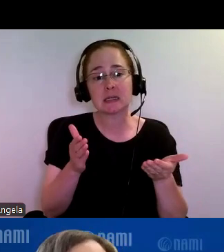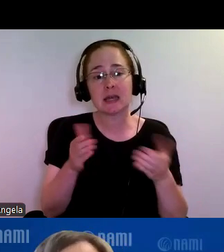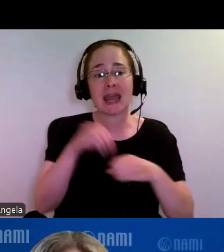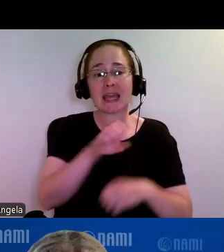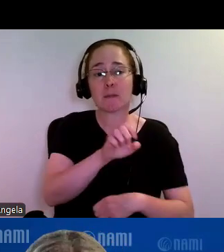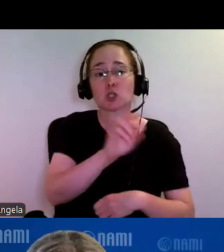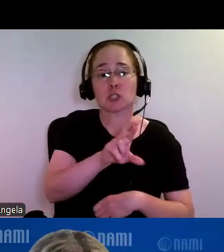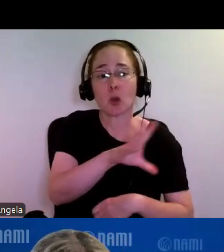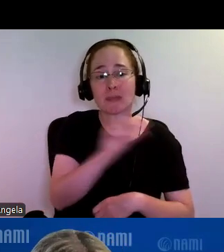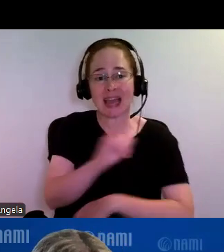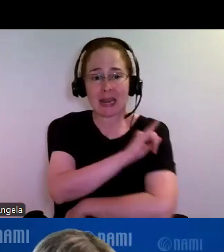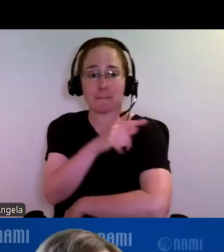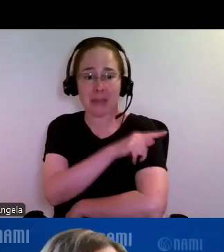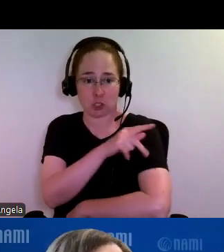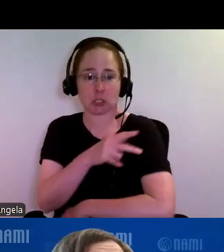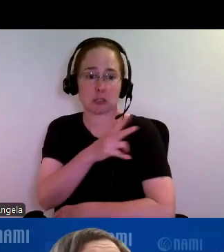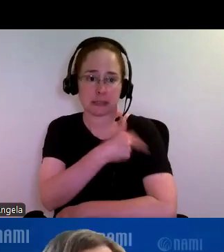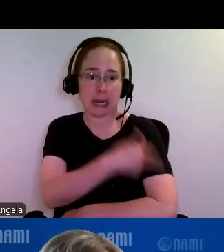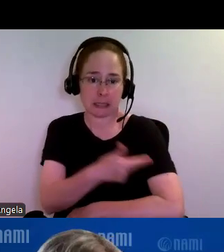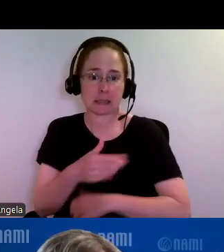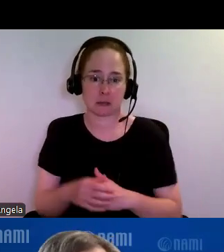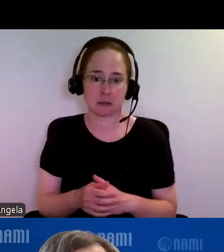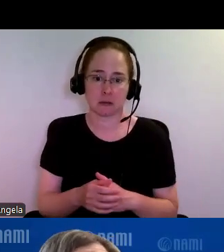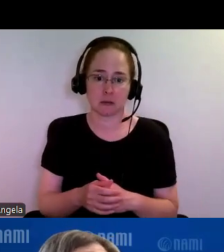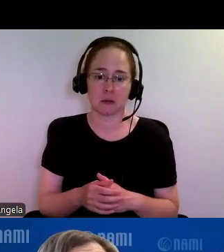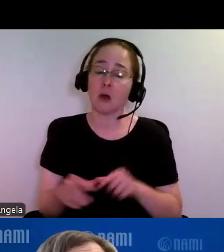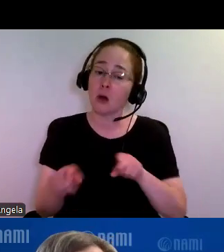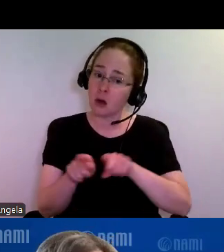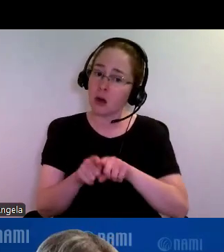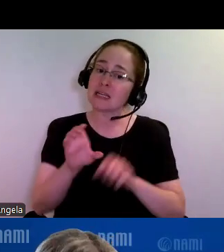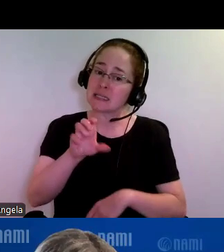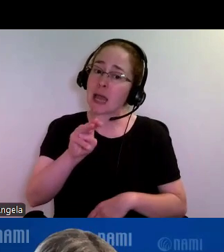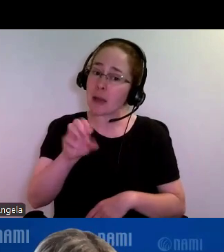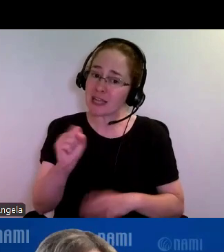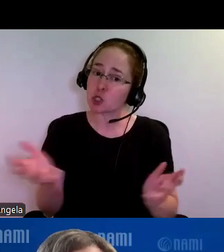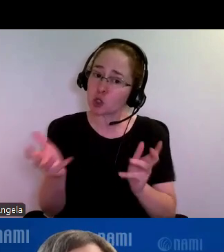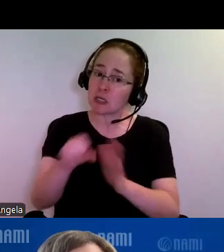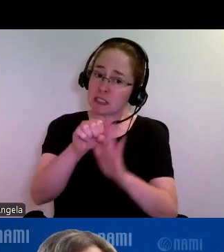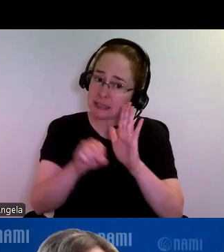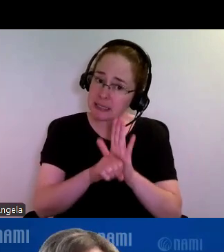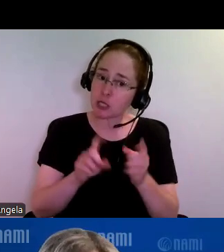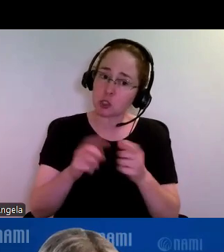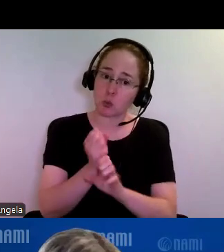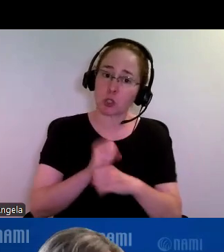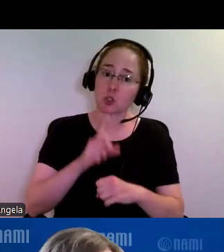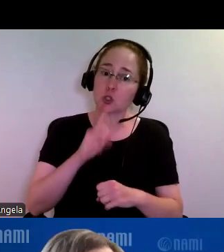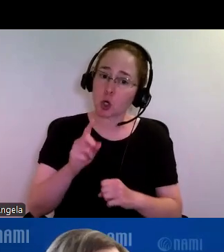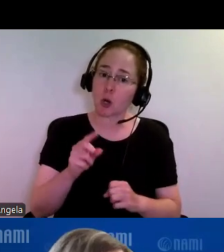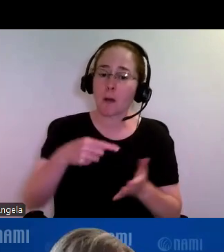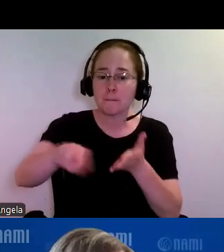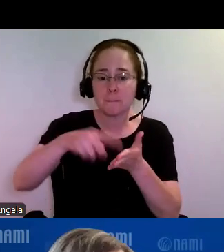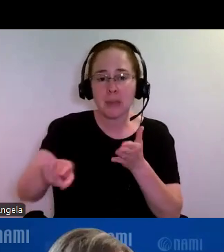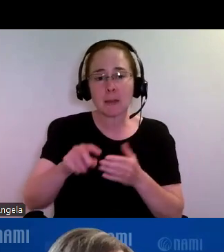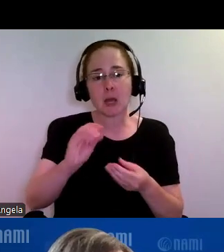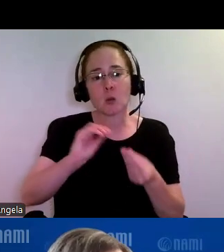rooms and inpatient settings. Furthermore, CMS encourages states to ensure that payment rates for